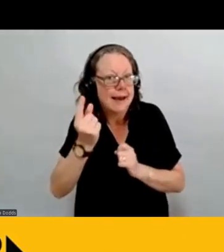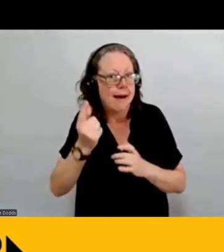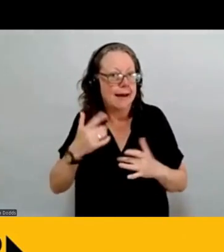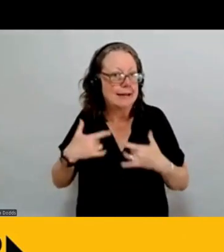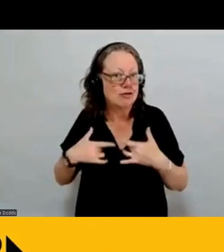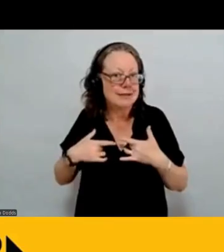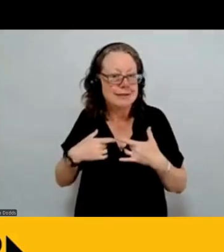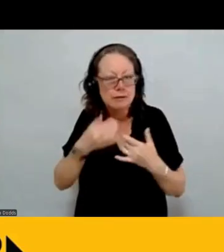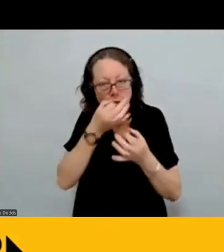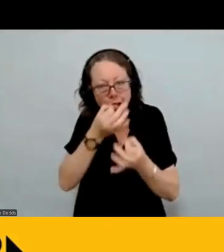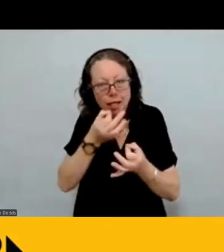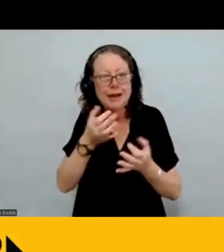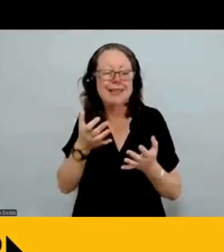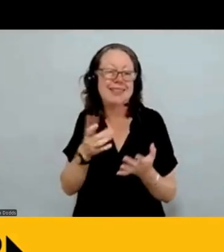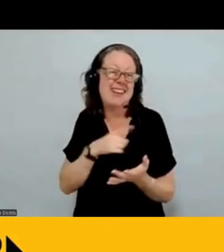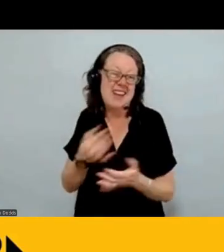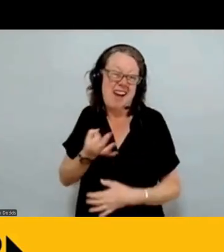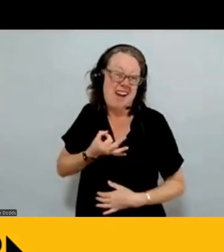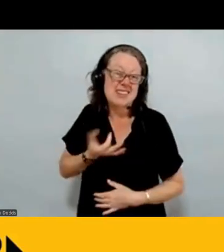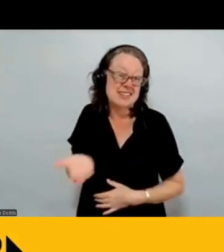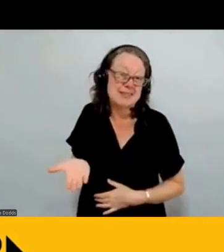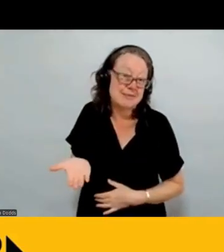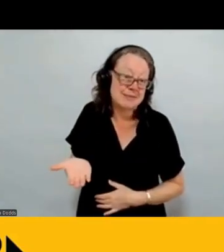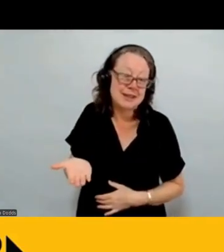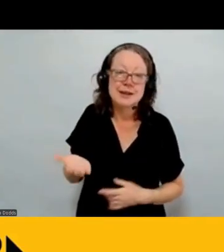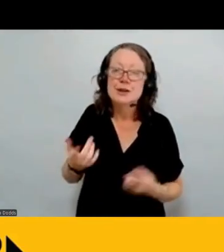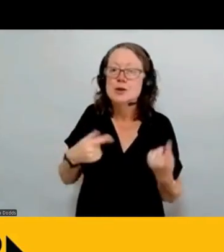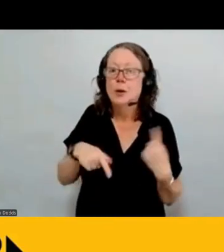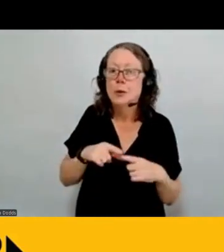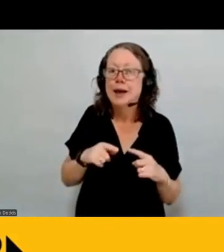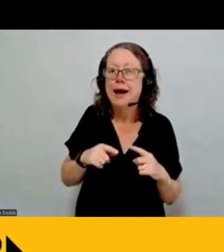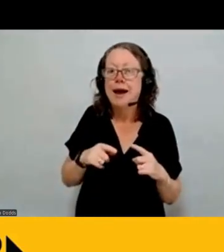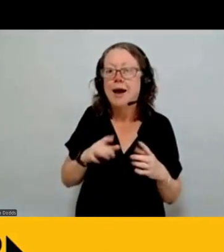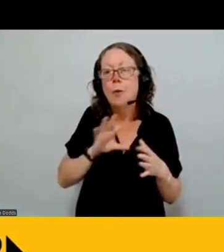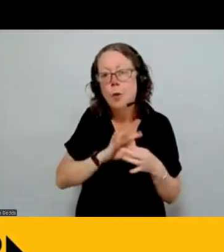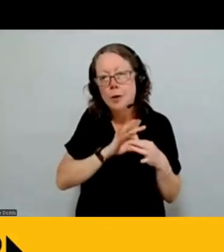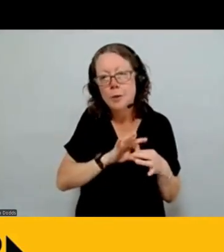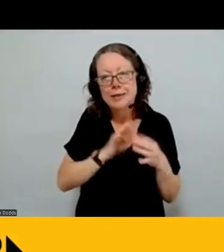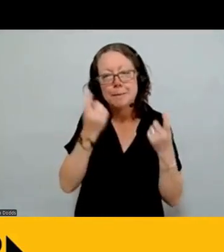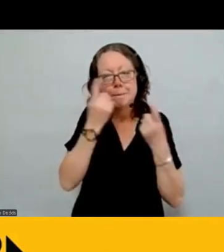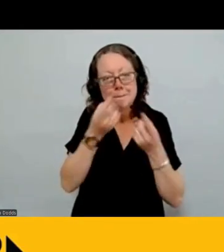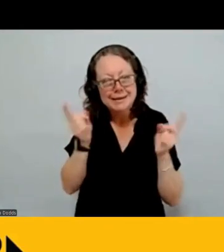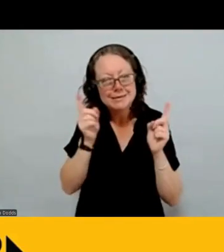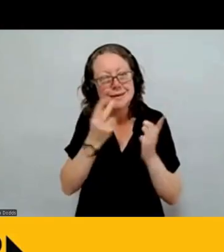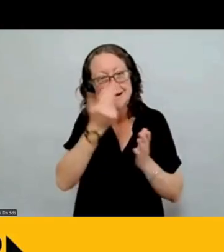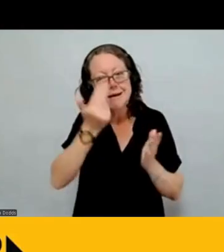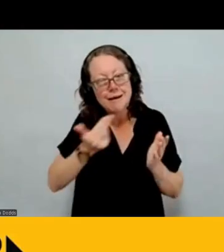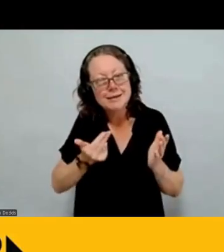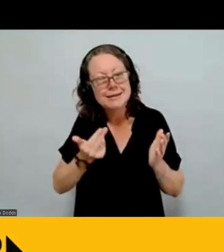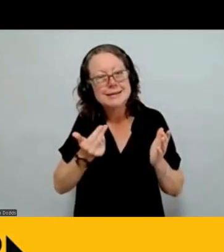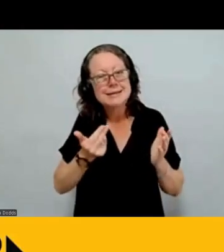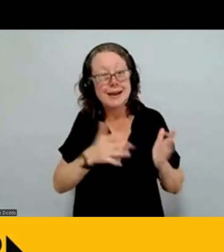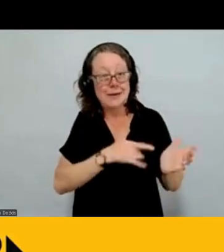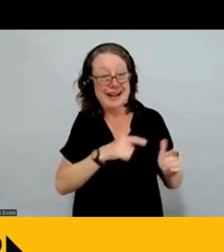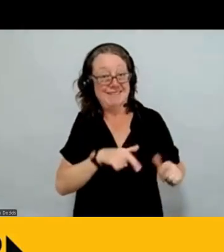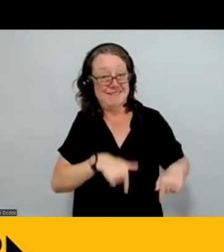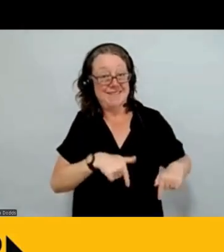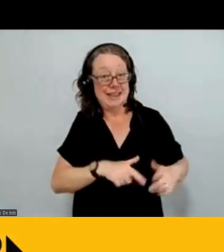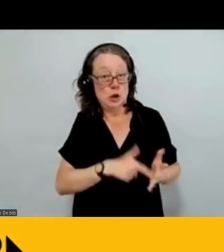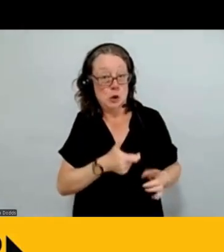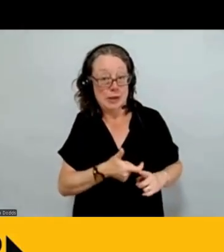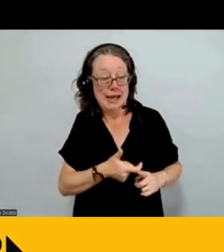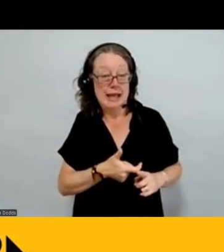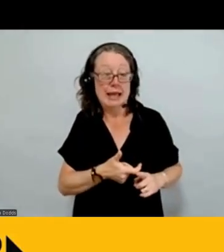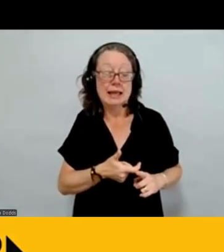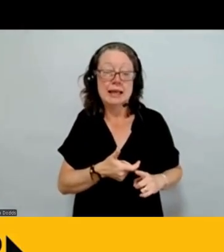it. So we're working with Mexican artists who are living in the UK, and some from Mexico, some from Dublin, for them